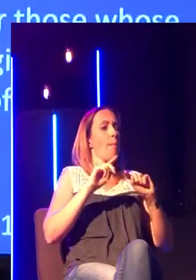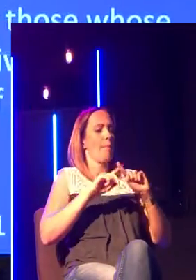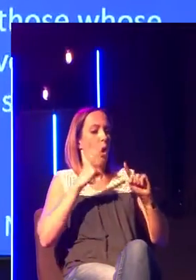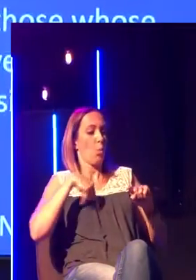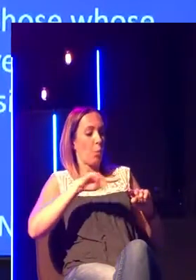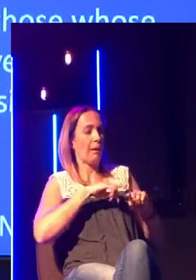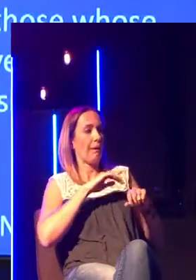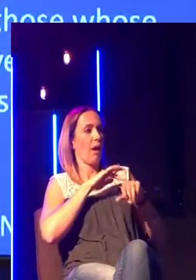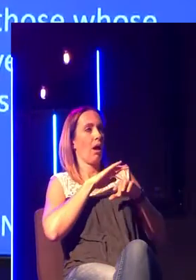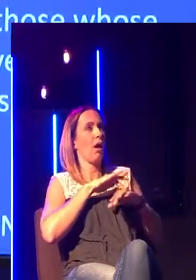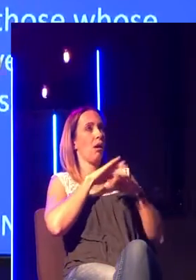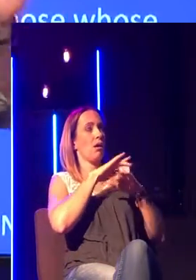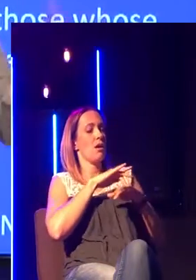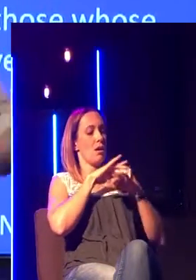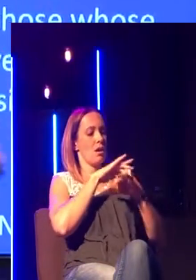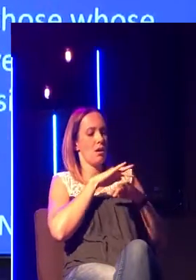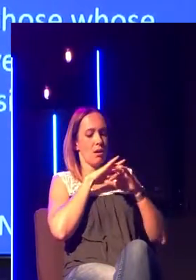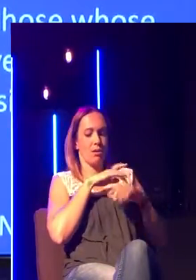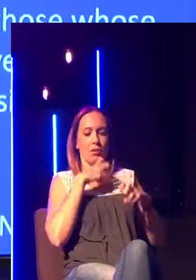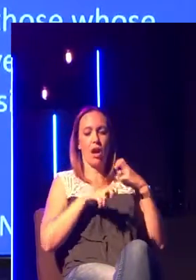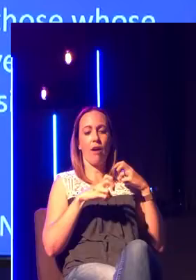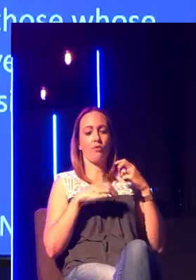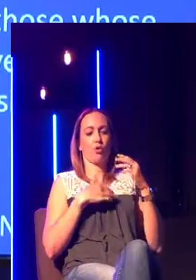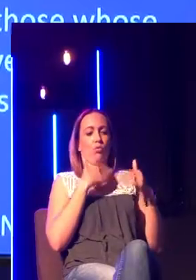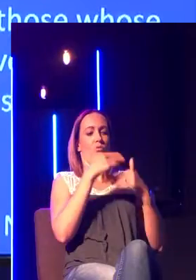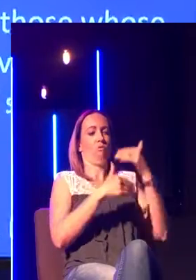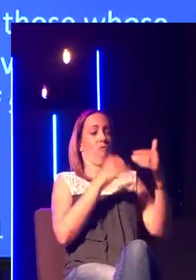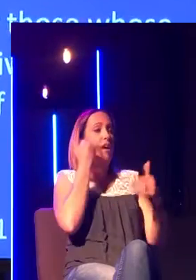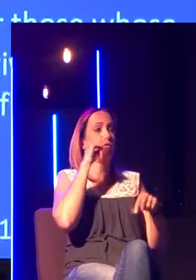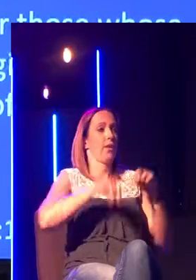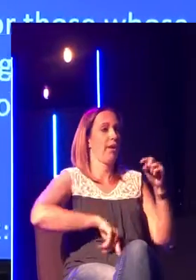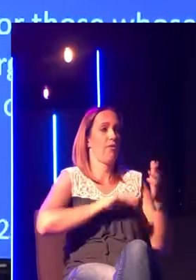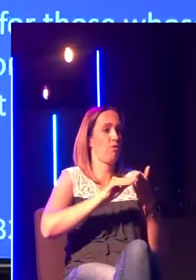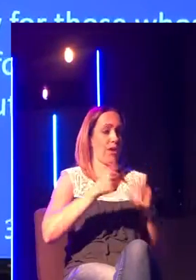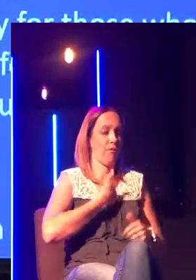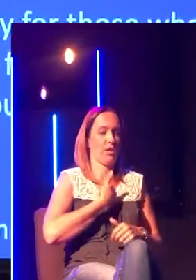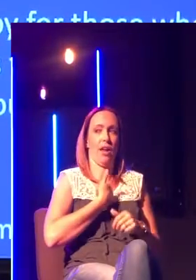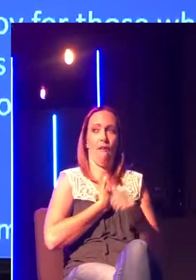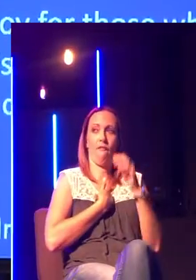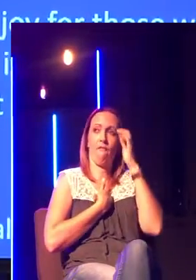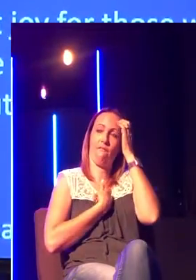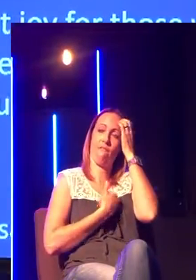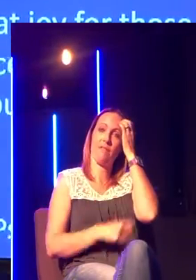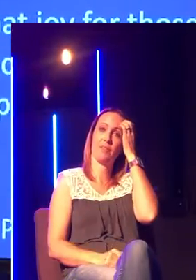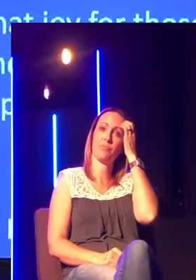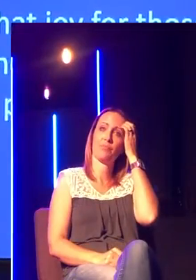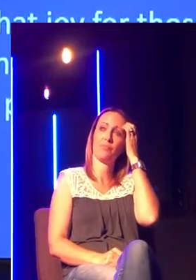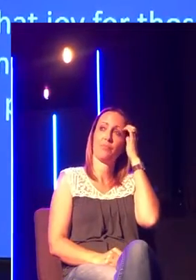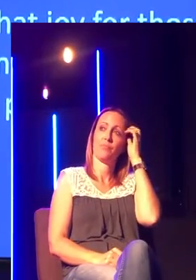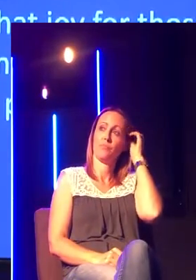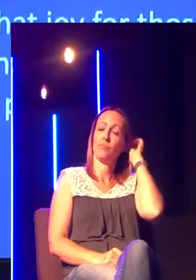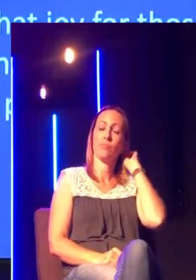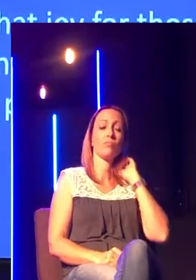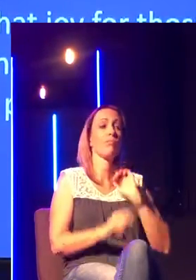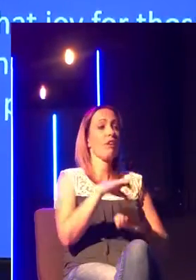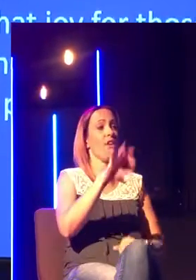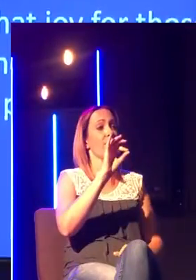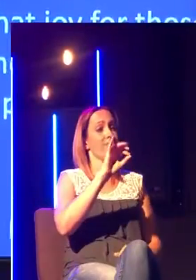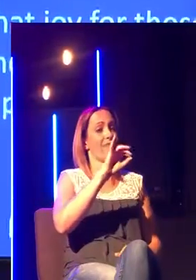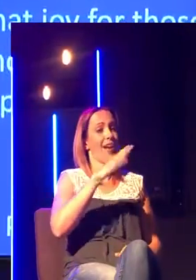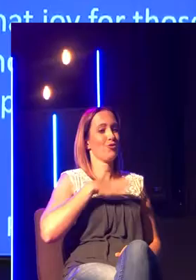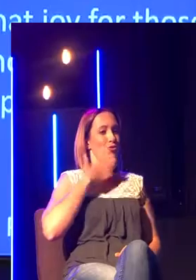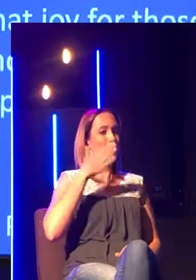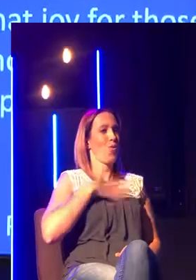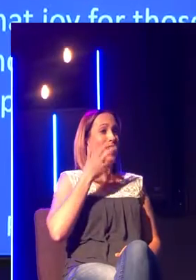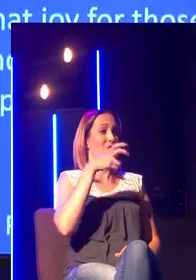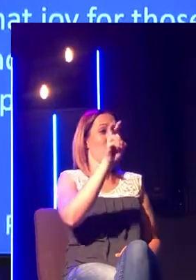to remind ourselves it's difficult to move forward if we can't forgive ourselves. If we want to find joy in the journey,